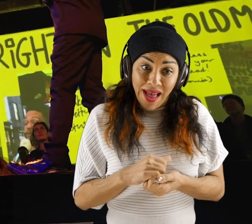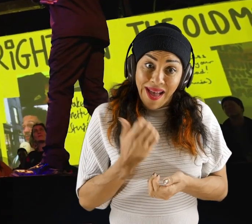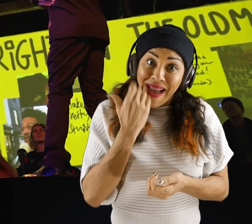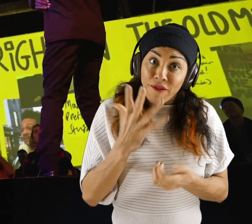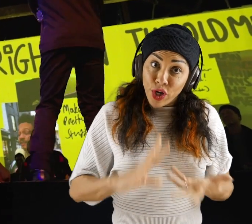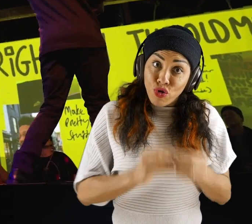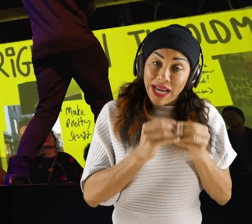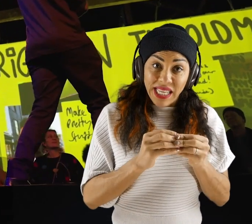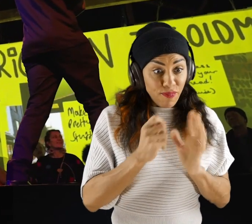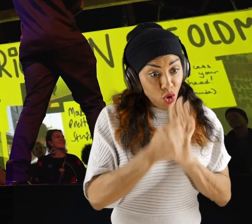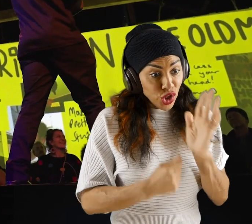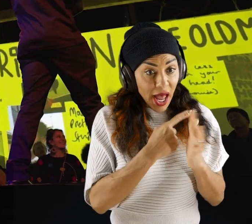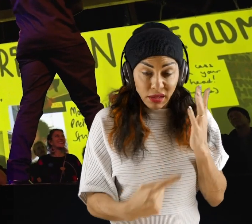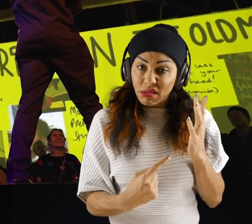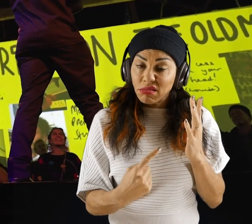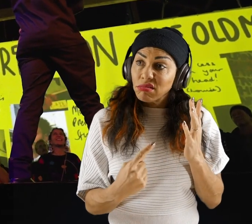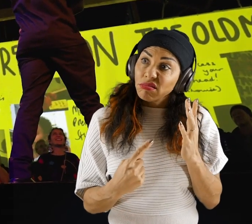bangs.